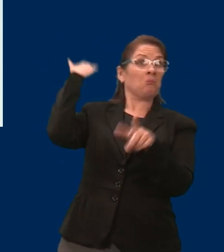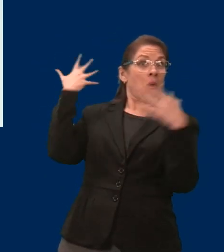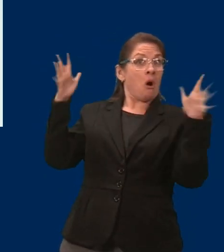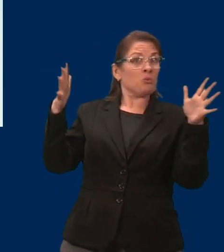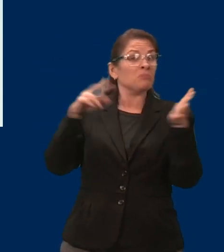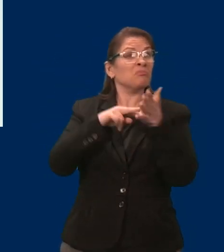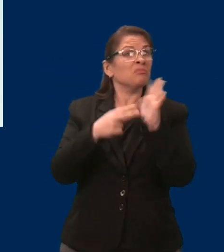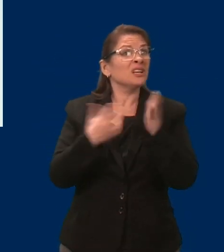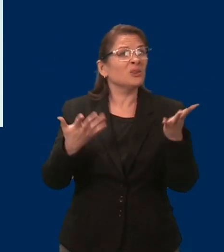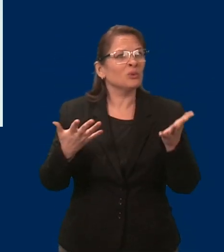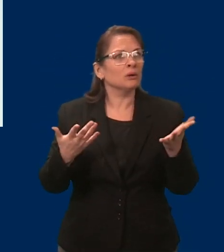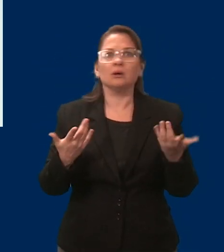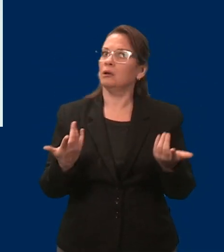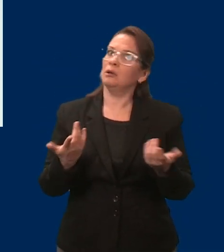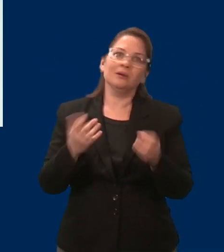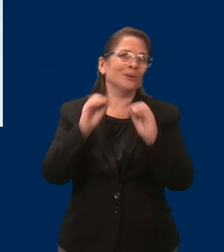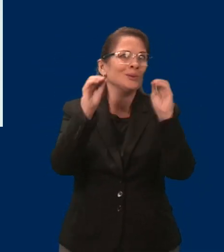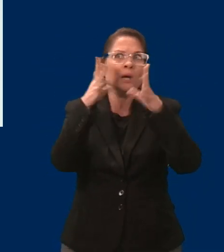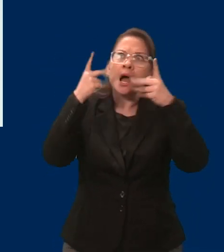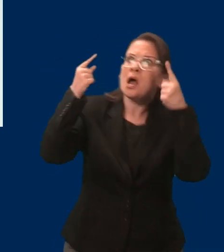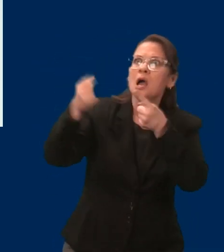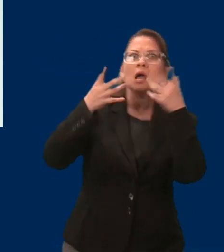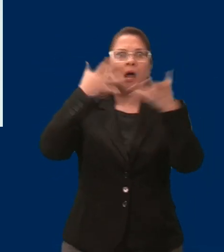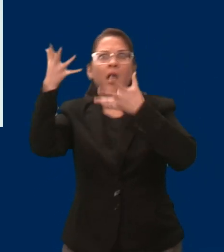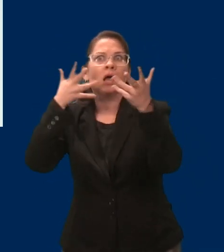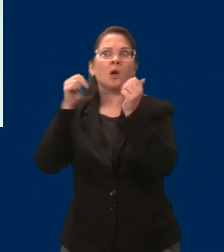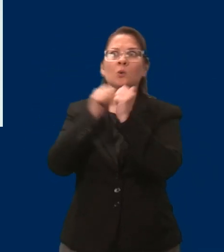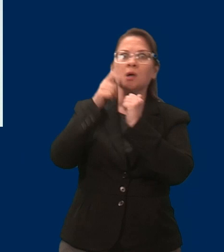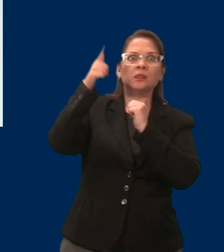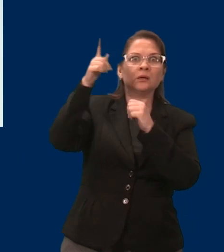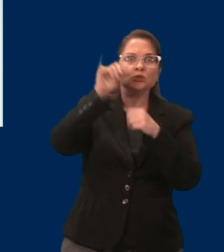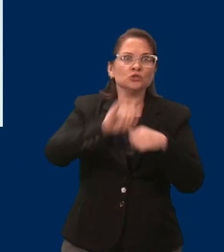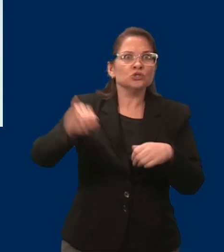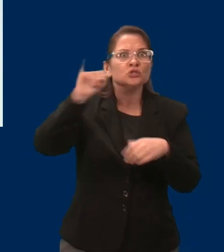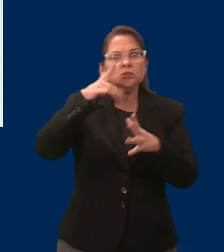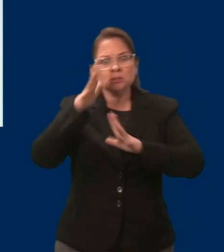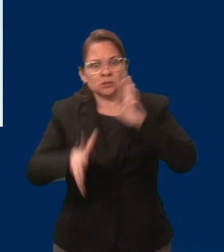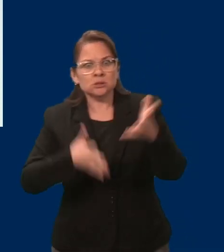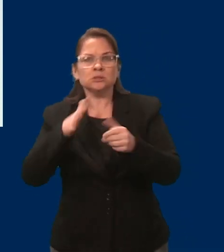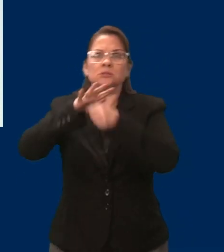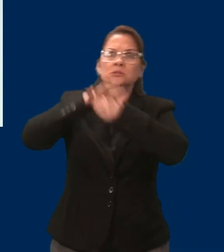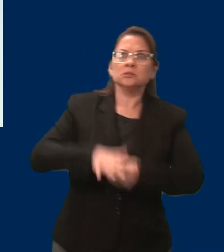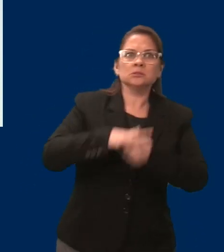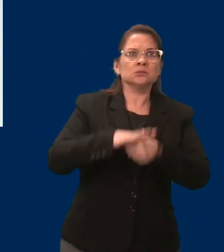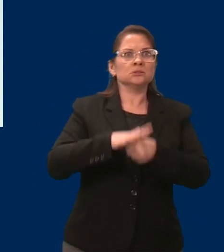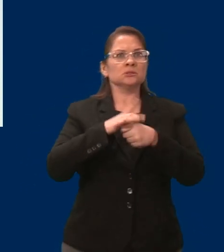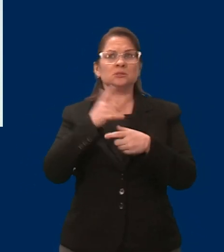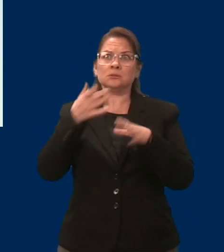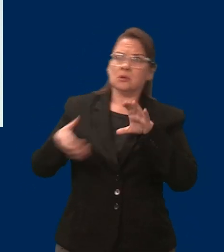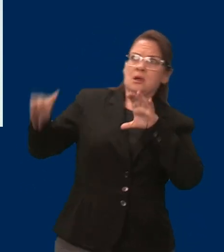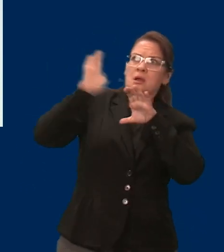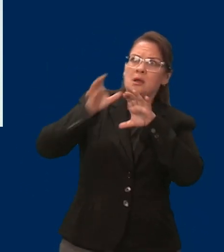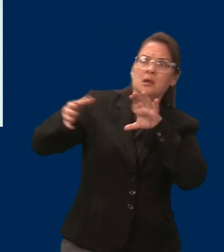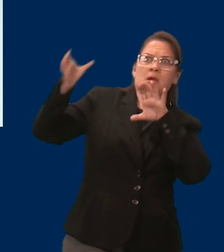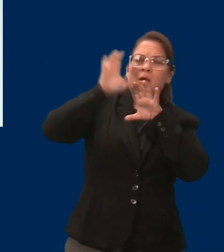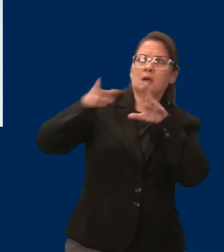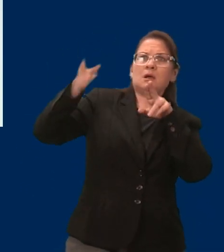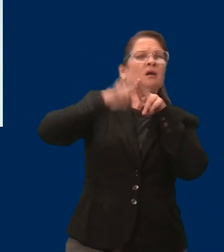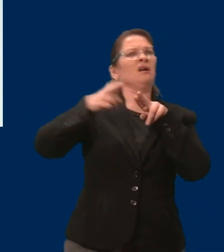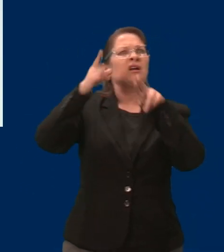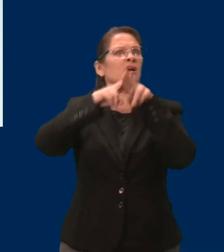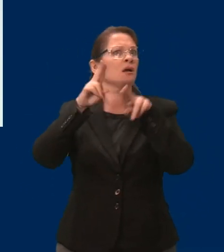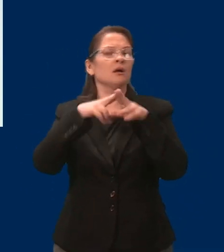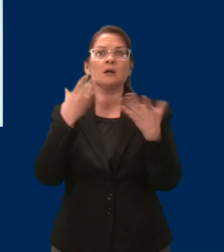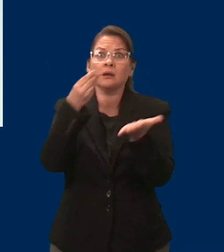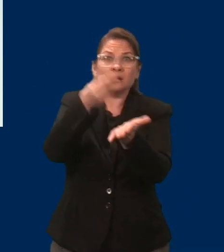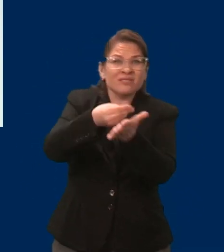less stress on our family during an already stressful time of trying to deal with our sick child. It would have been less of a financial burden on our